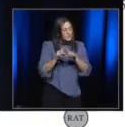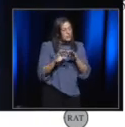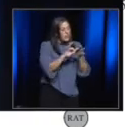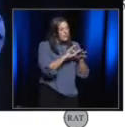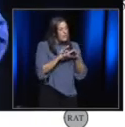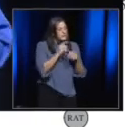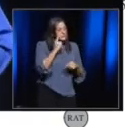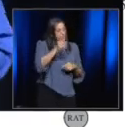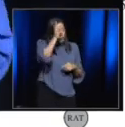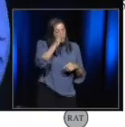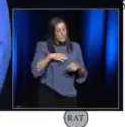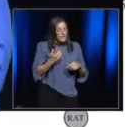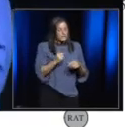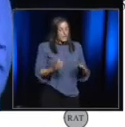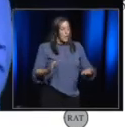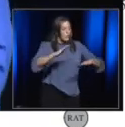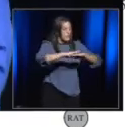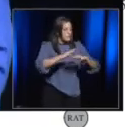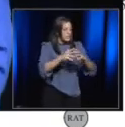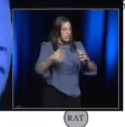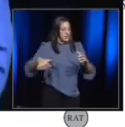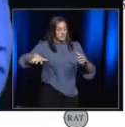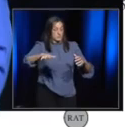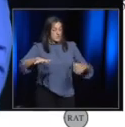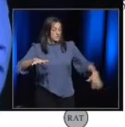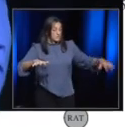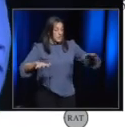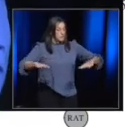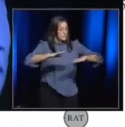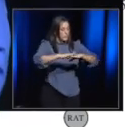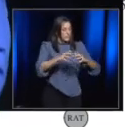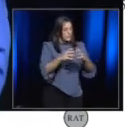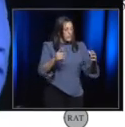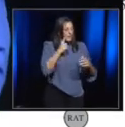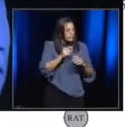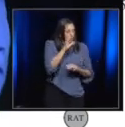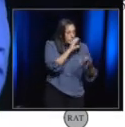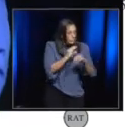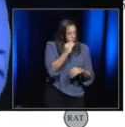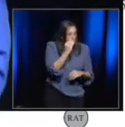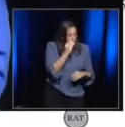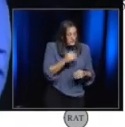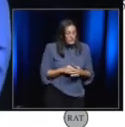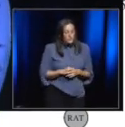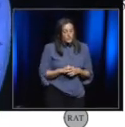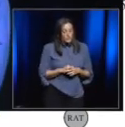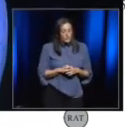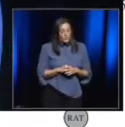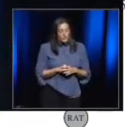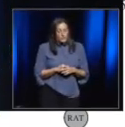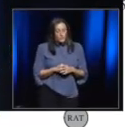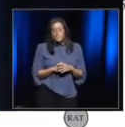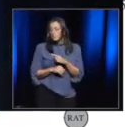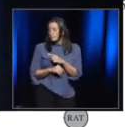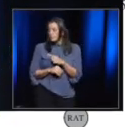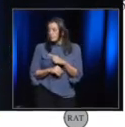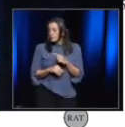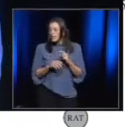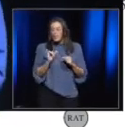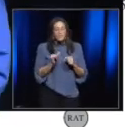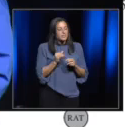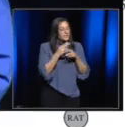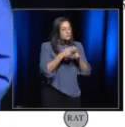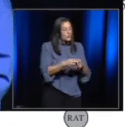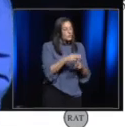greatly overlapping ranges and where they preferred to forage. And so, for example, these 2 alliances, this is just east of Monkey Maya, in what we call the